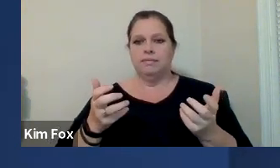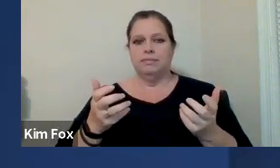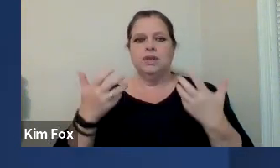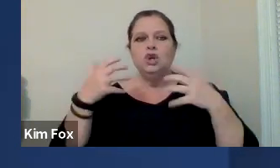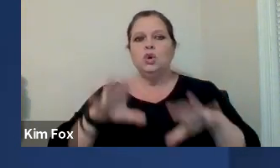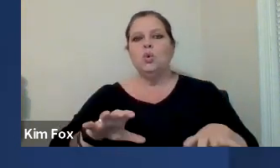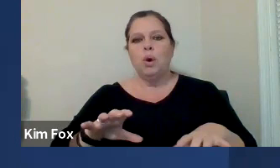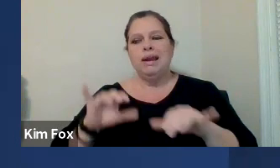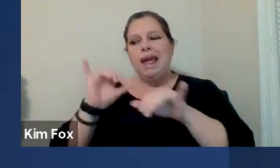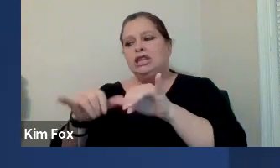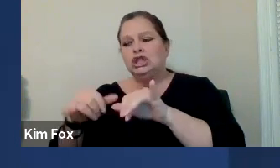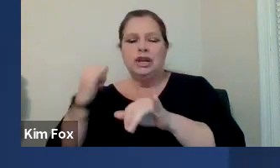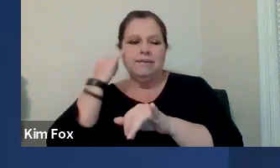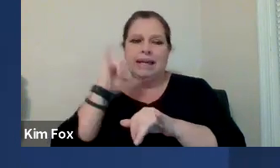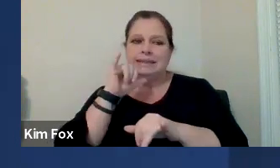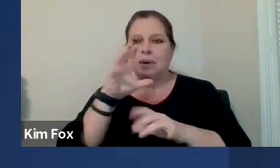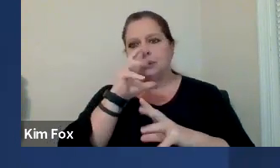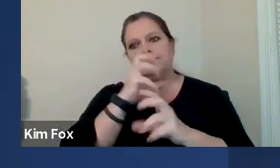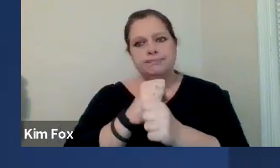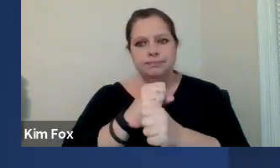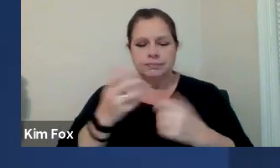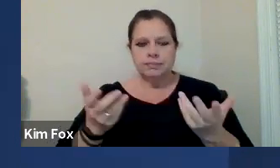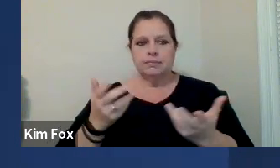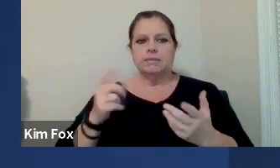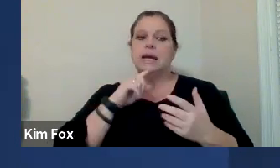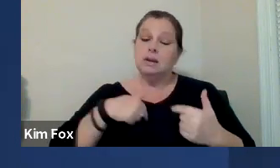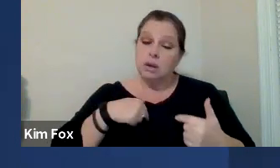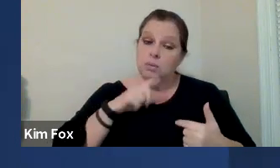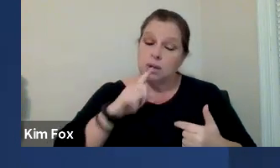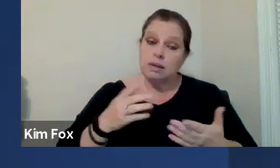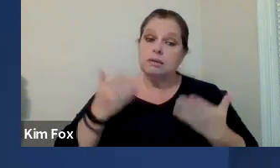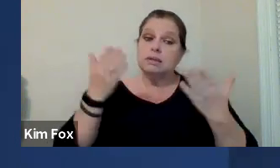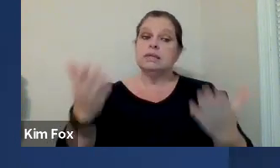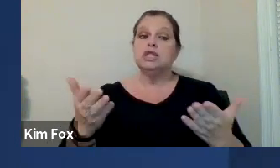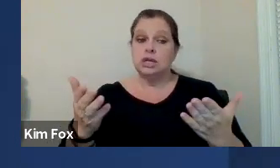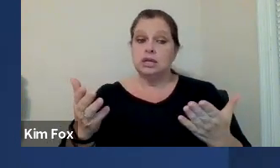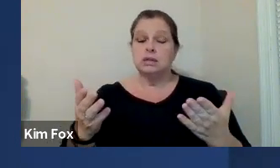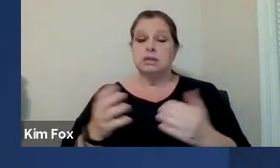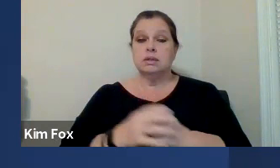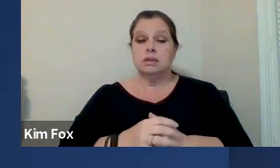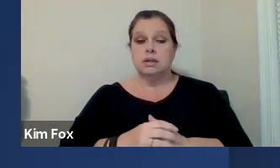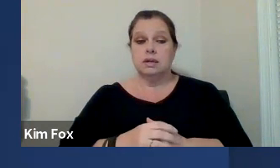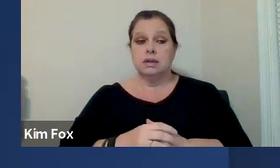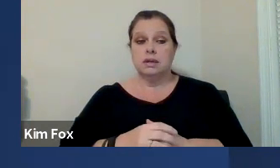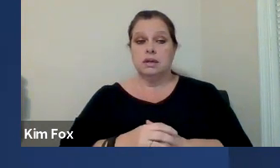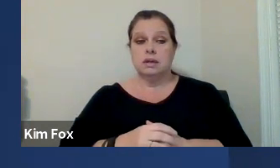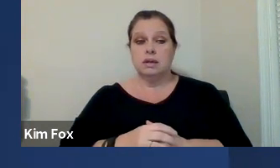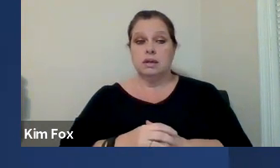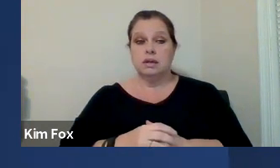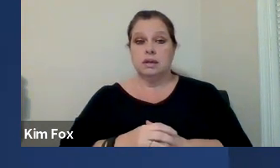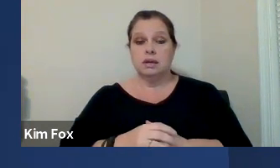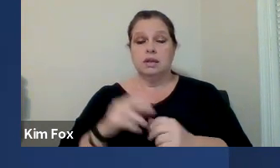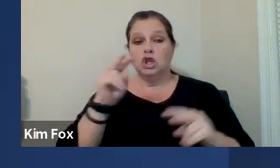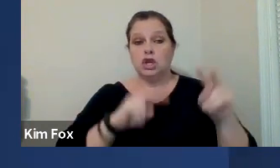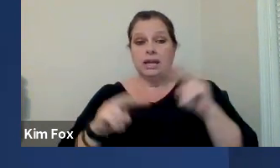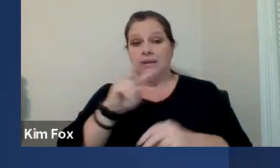be an engineer if that's not what you want. I do suggest looking at the VA